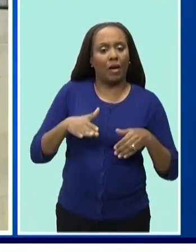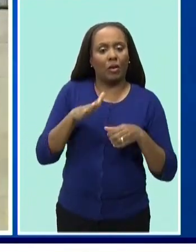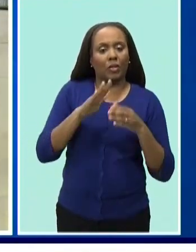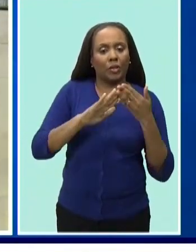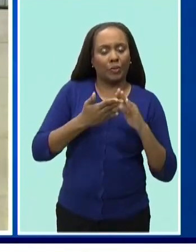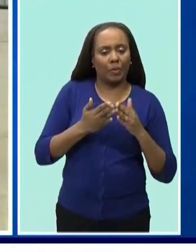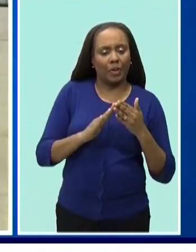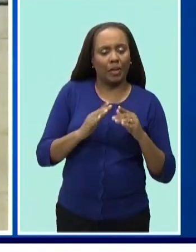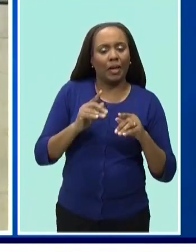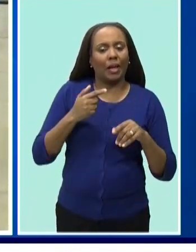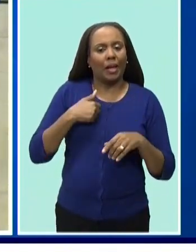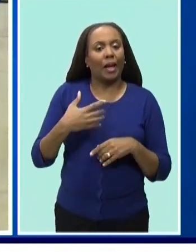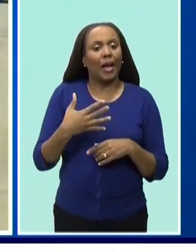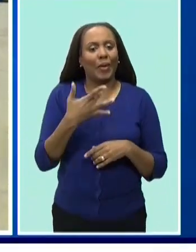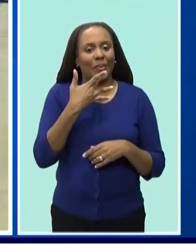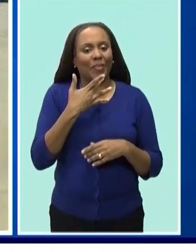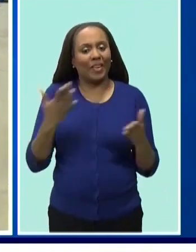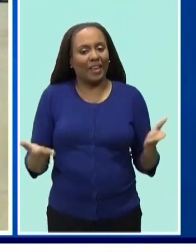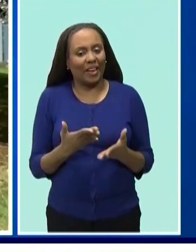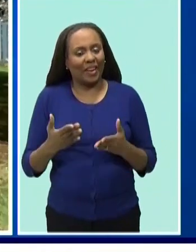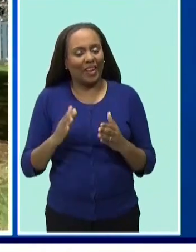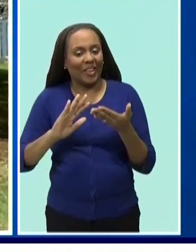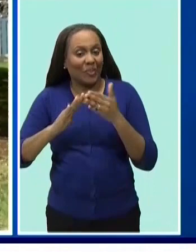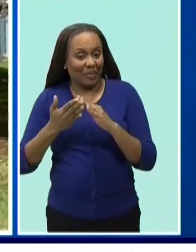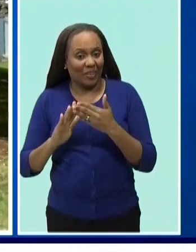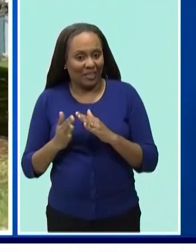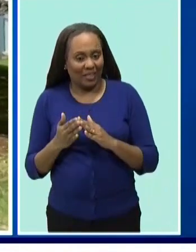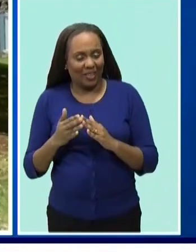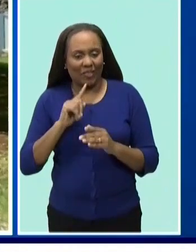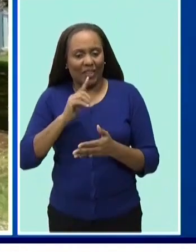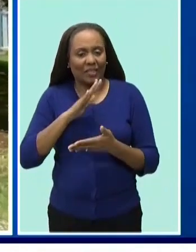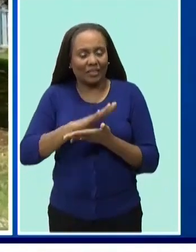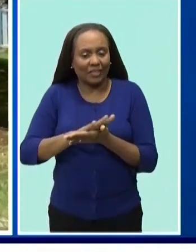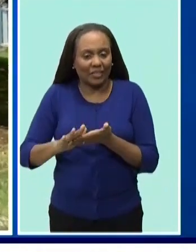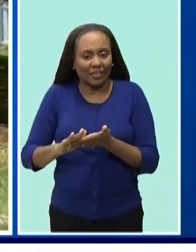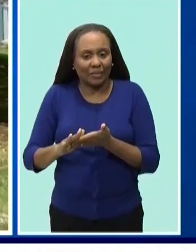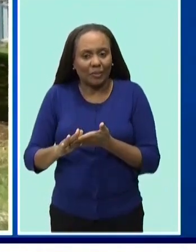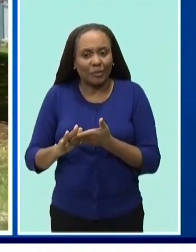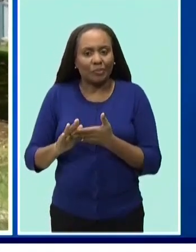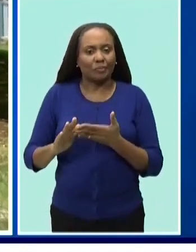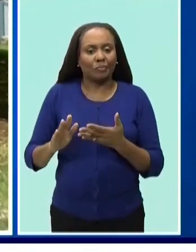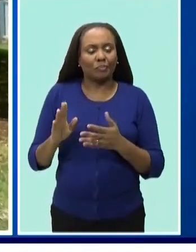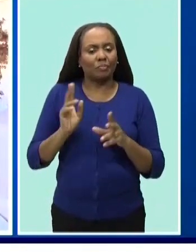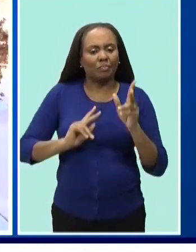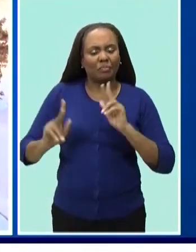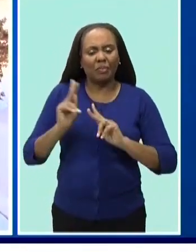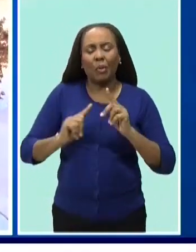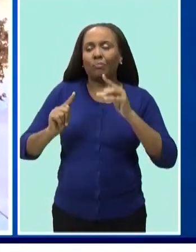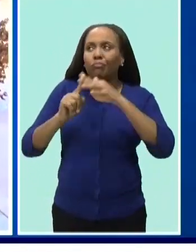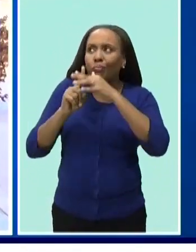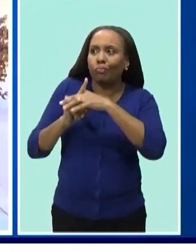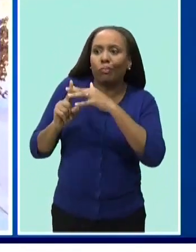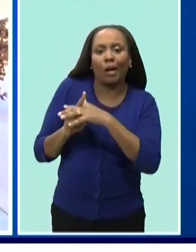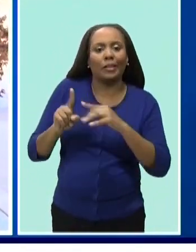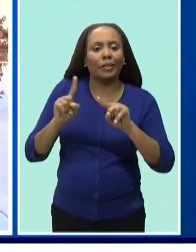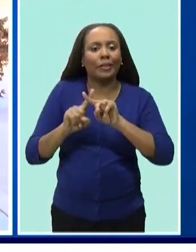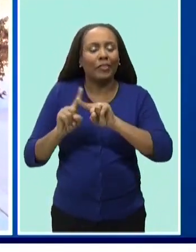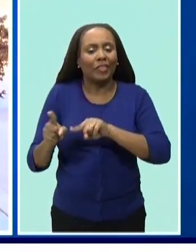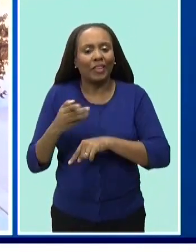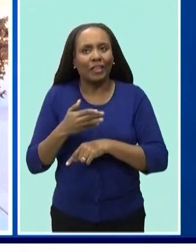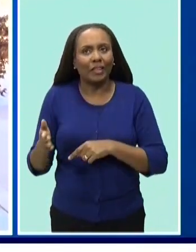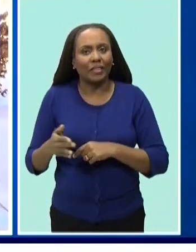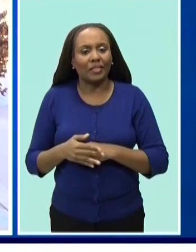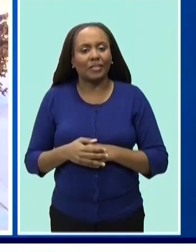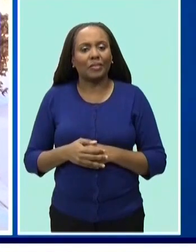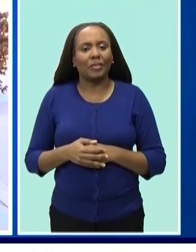which I definitely like that about COVERLEY. We're all together, and that's been nice, and they keep it looking nice and come and repair things for us when things are going on. All